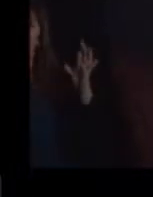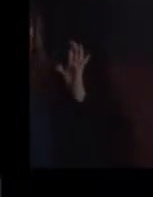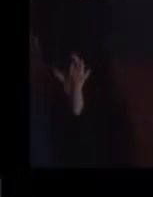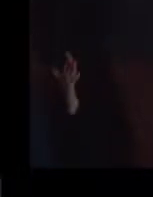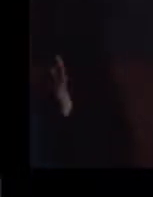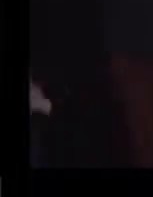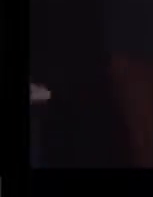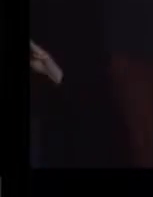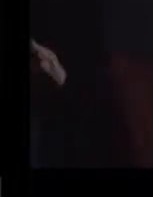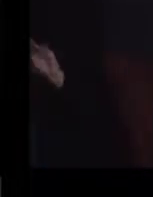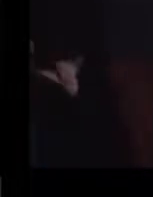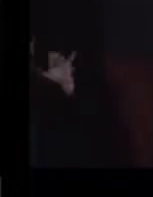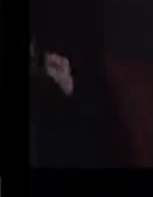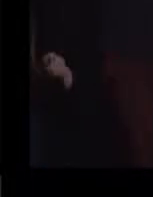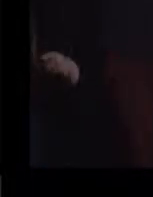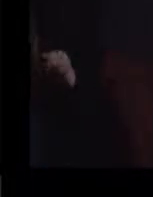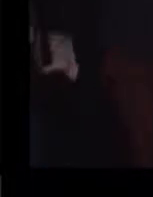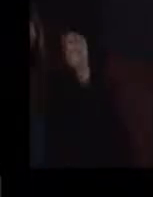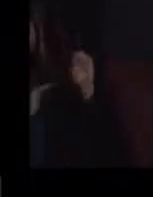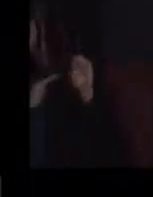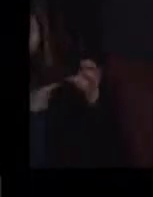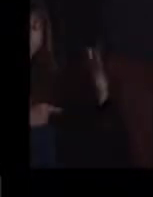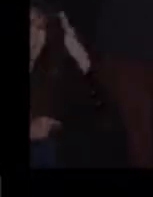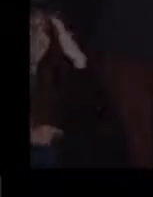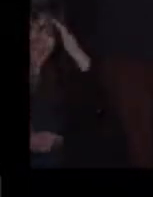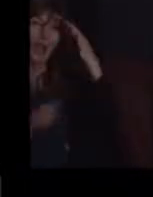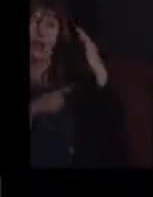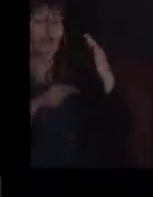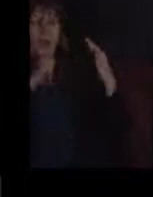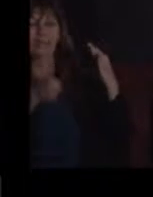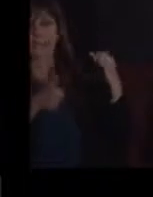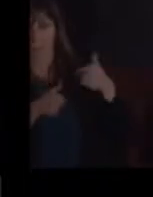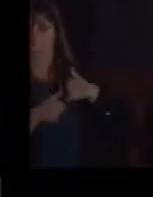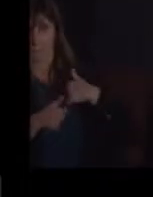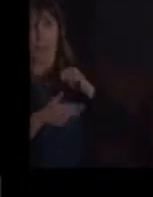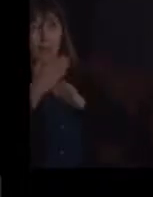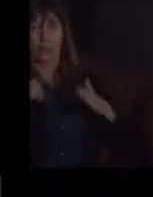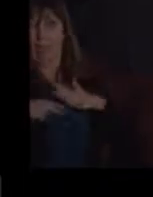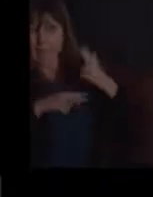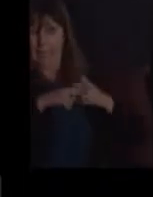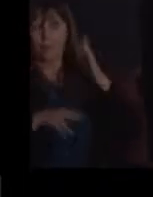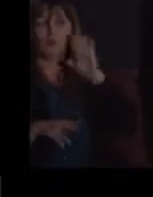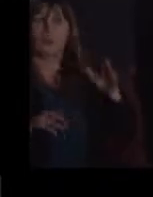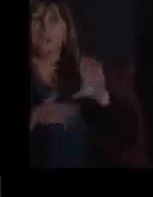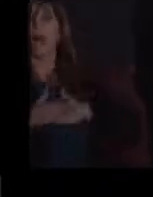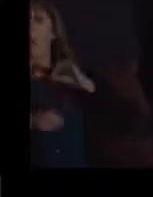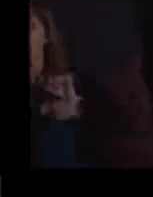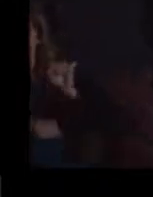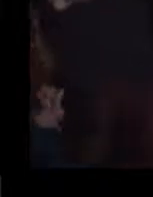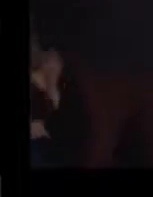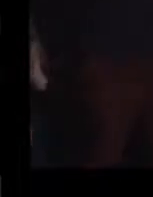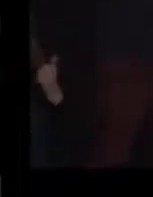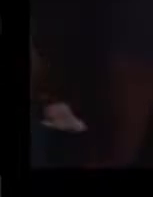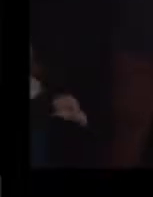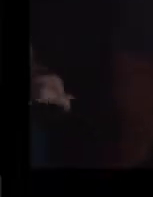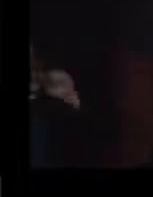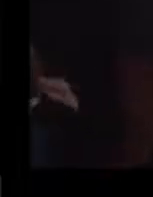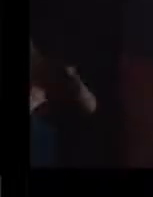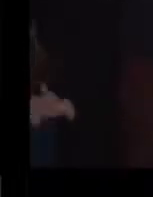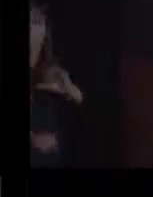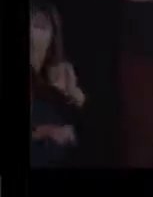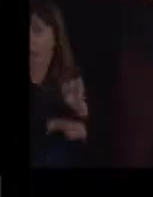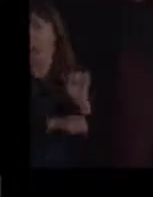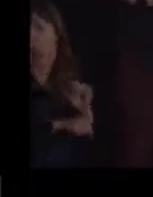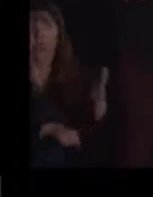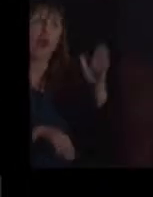back in the days of MySpace, I had a MySpace, and I didn't have it about me, I had it about my work. And I just, use and abuse any network, basically, just to put my stuff